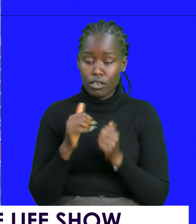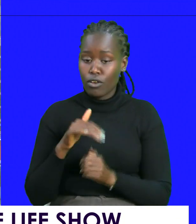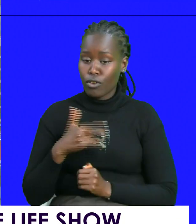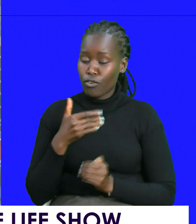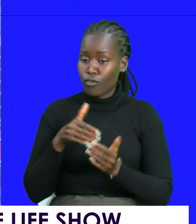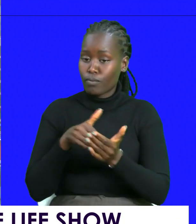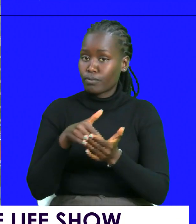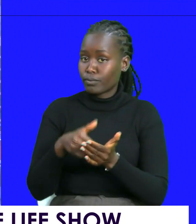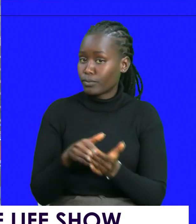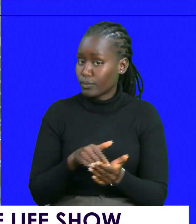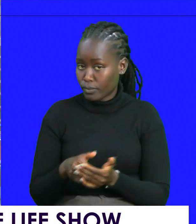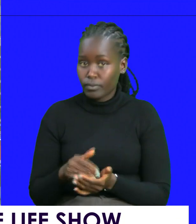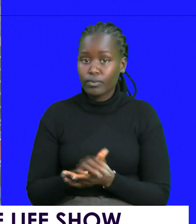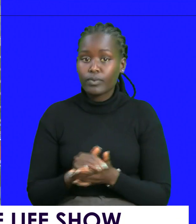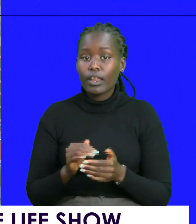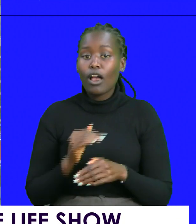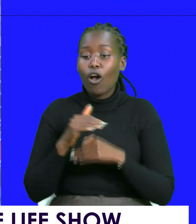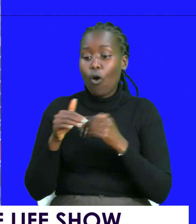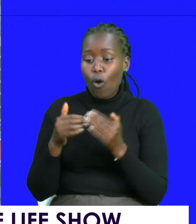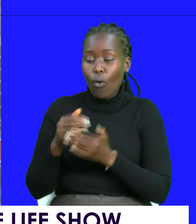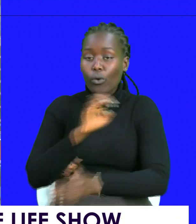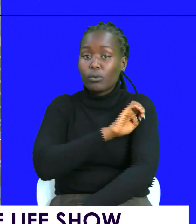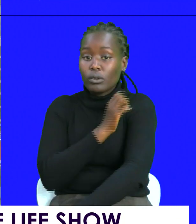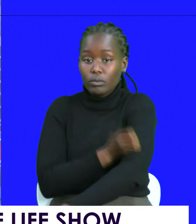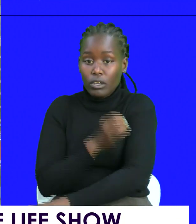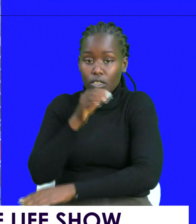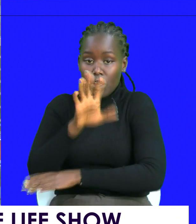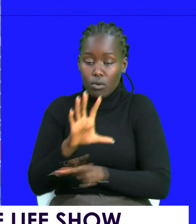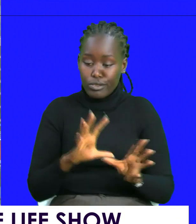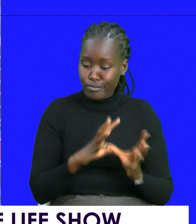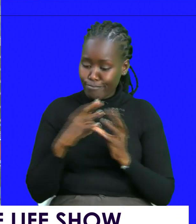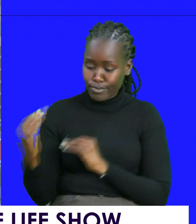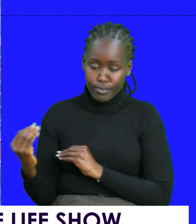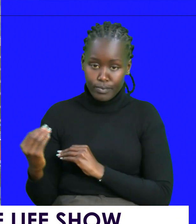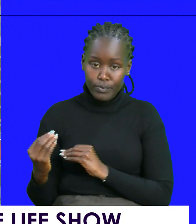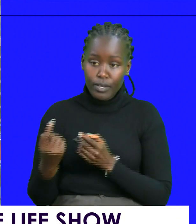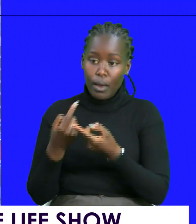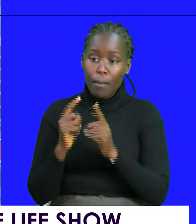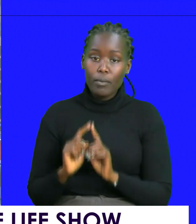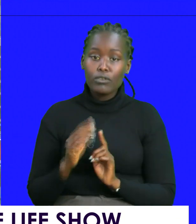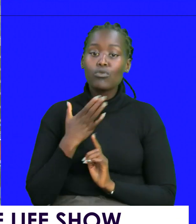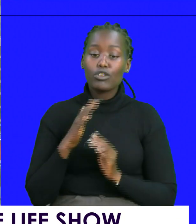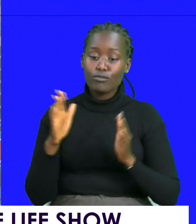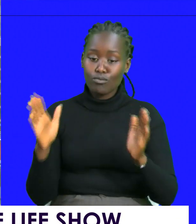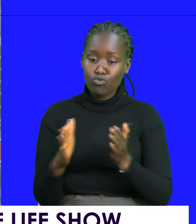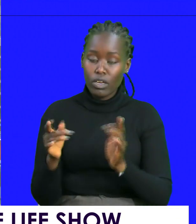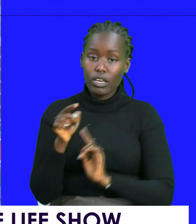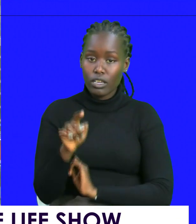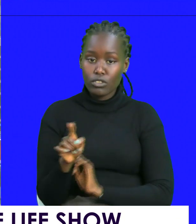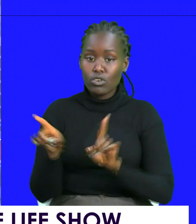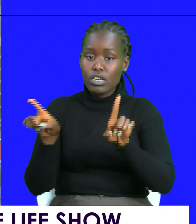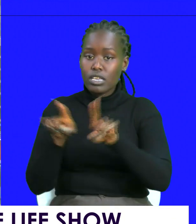weak. All your energy is gone. But I want to encourage you and tell you the